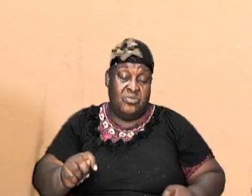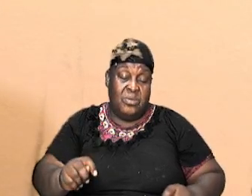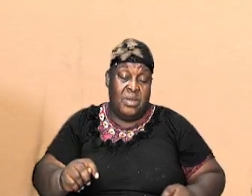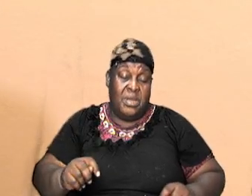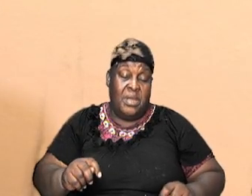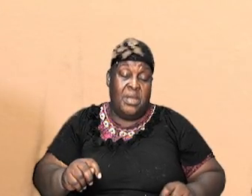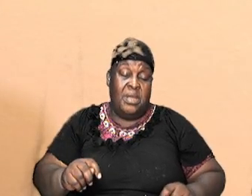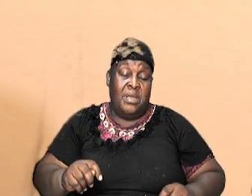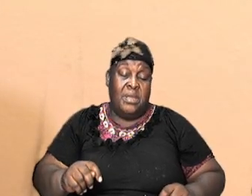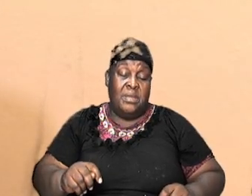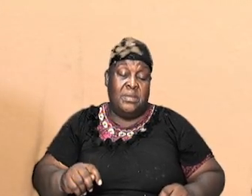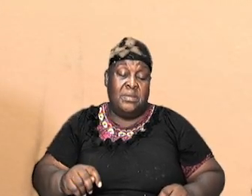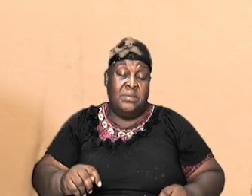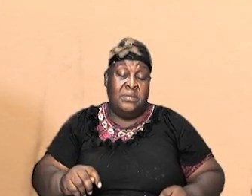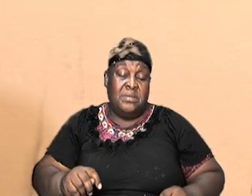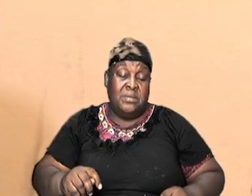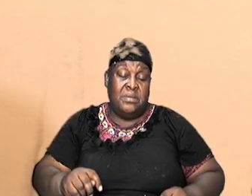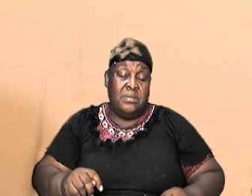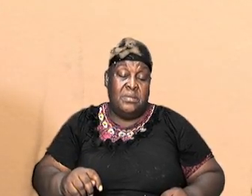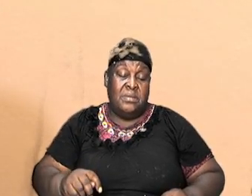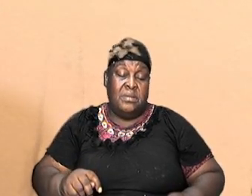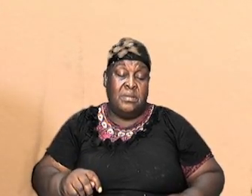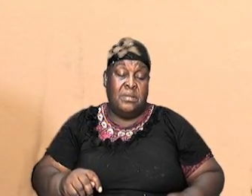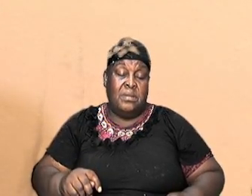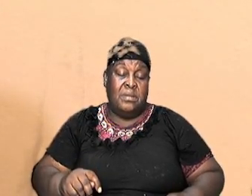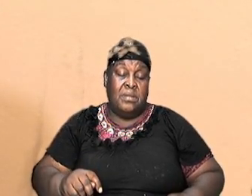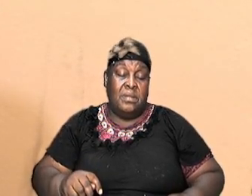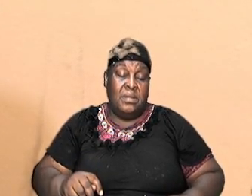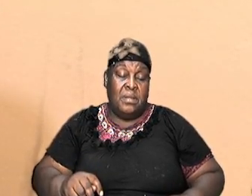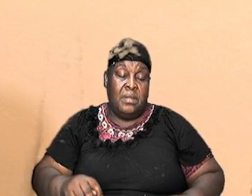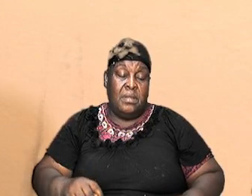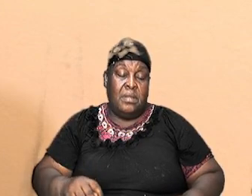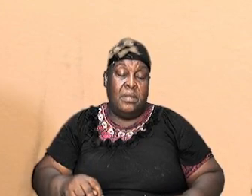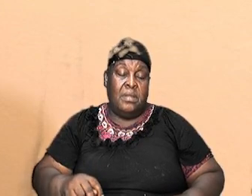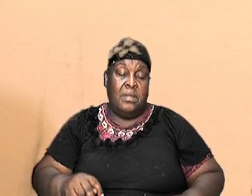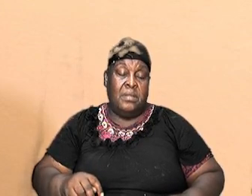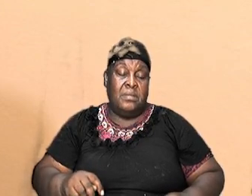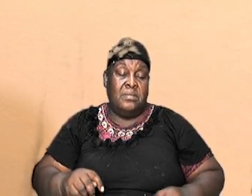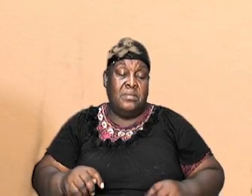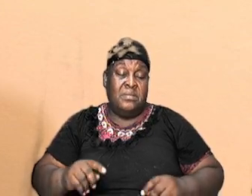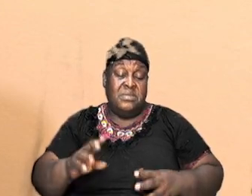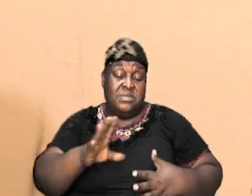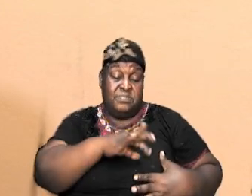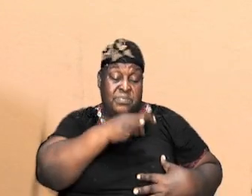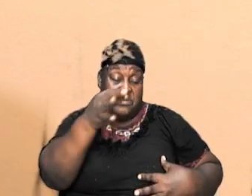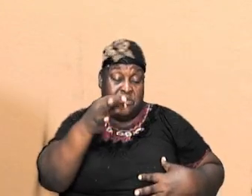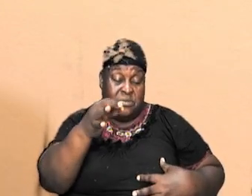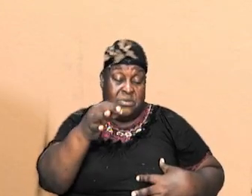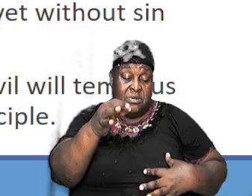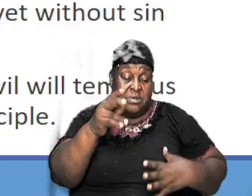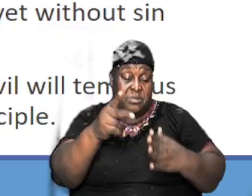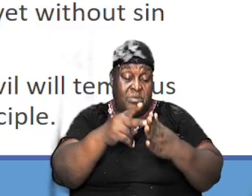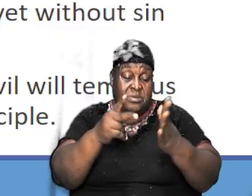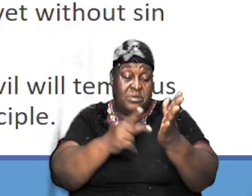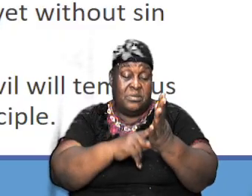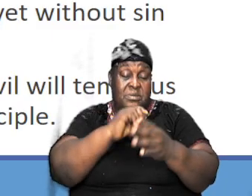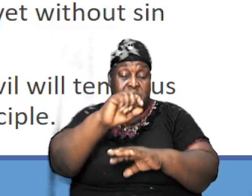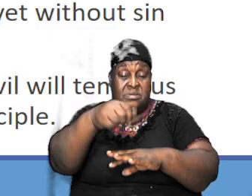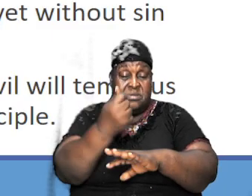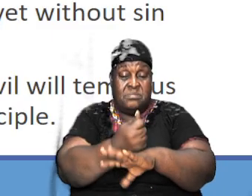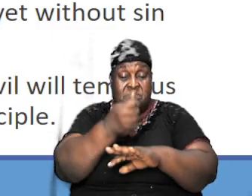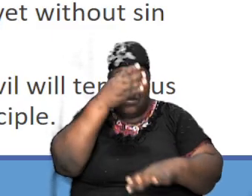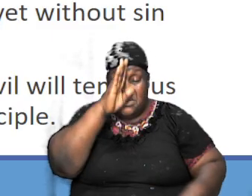go against a spiritual principle that is established by